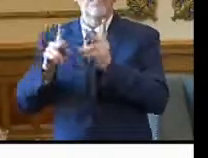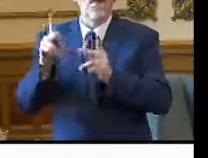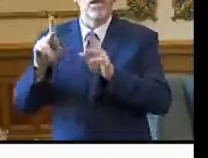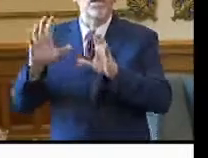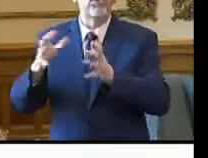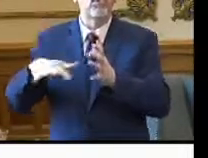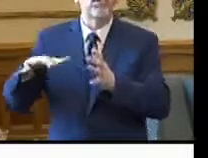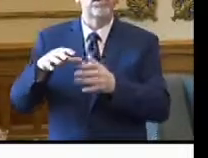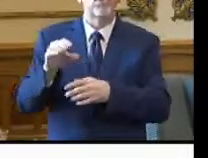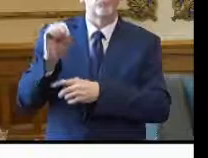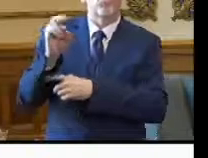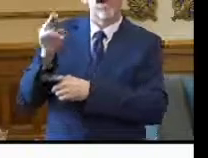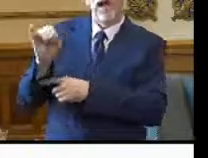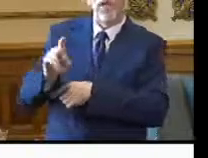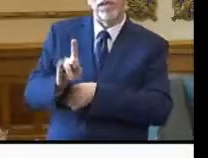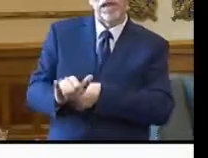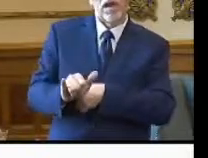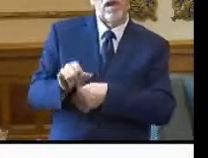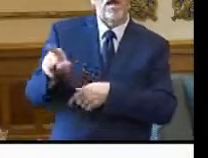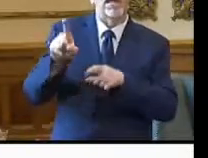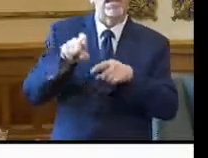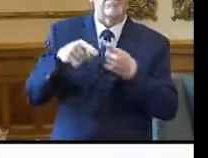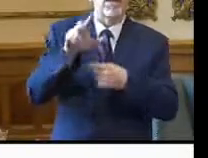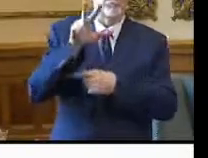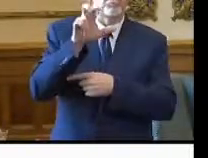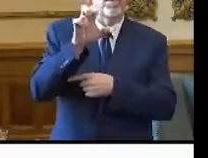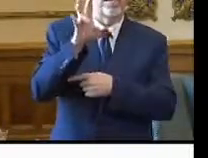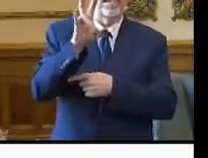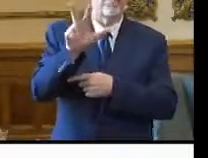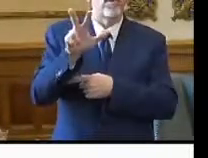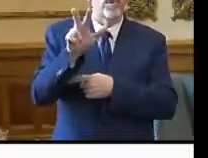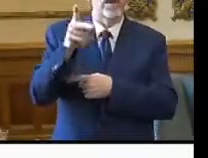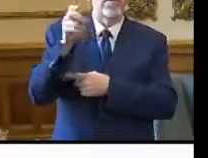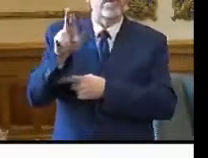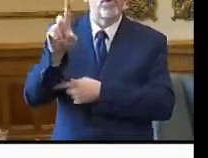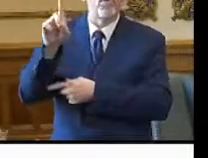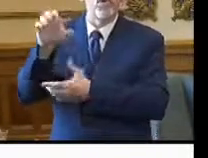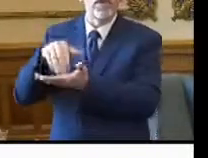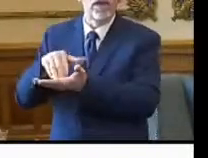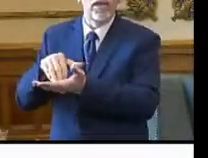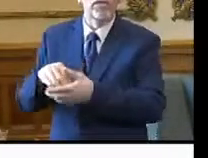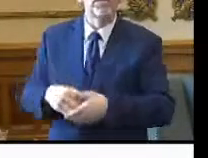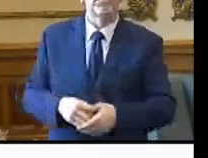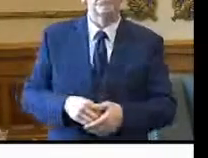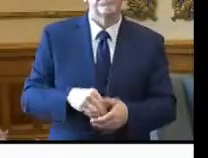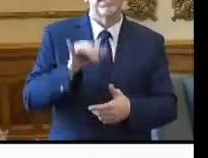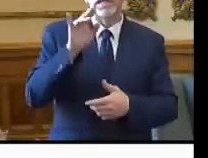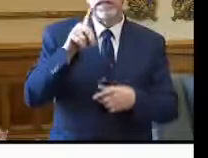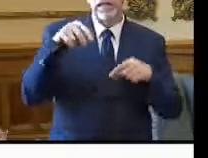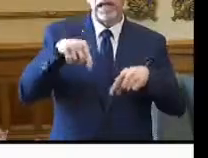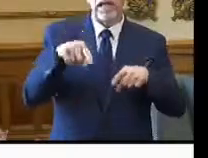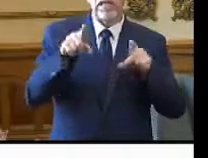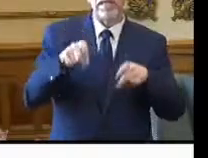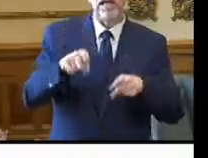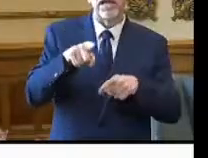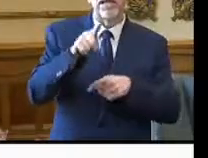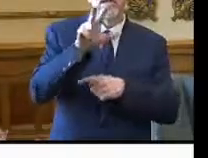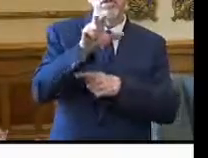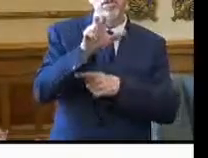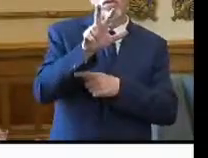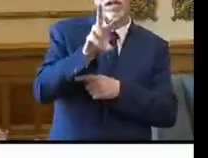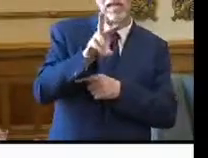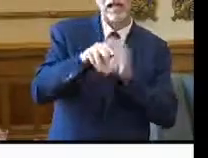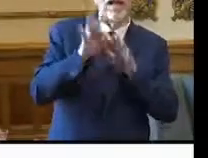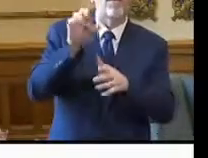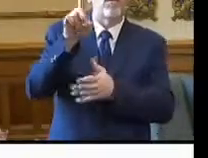population. Ohio and Kentucky are testing about 373 per 100,000, and Indiana is testing 336